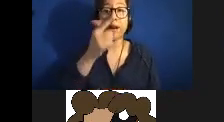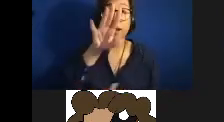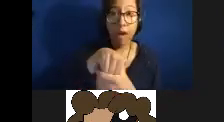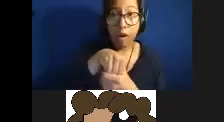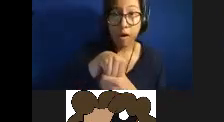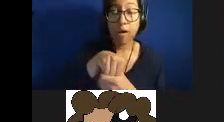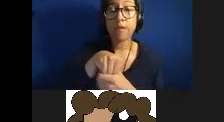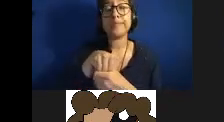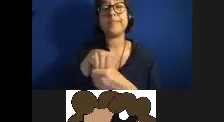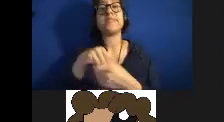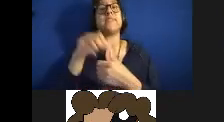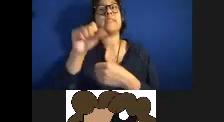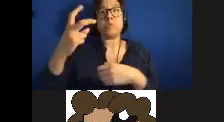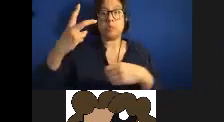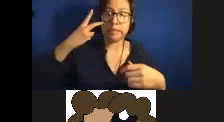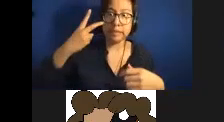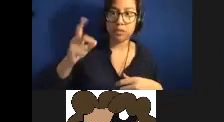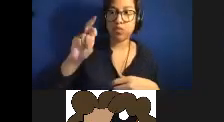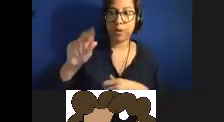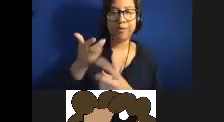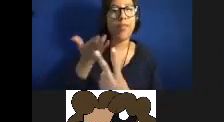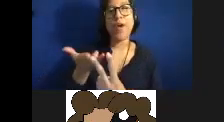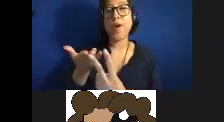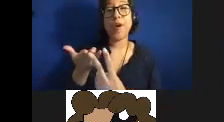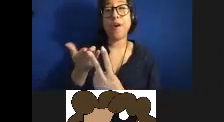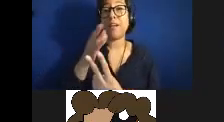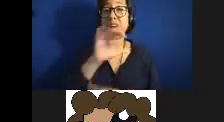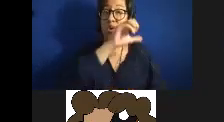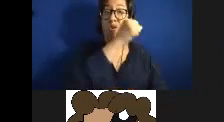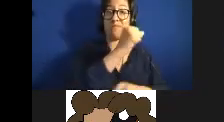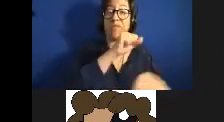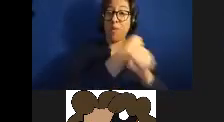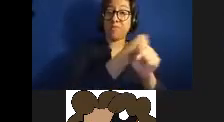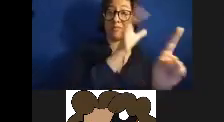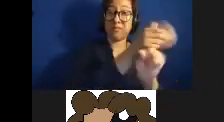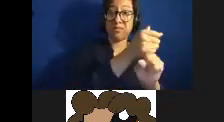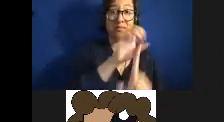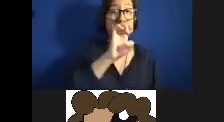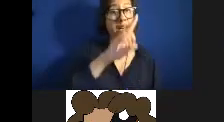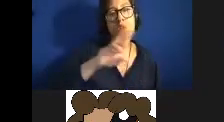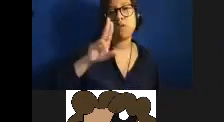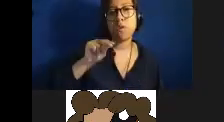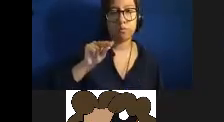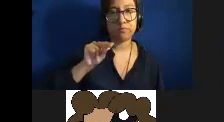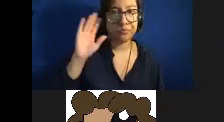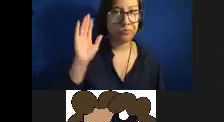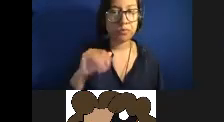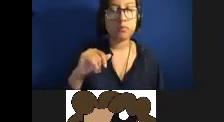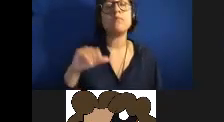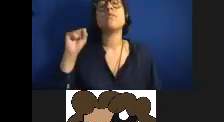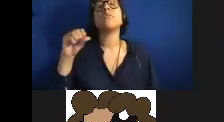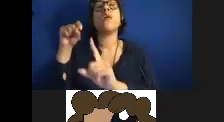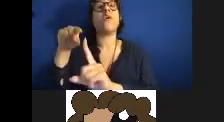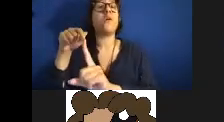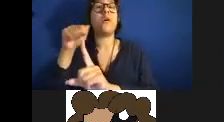drug paraphernalia in sight, like all this other stuff, didn't take him to jail. And if it weren't for political commentator Jasmine Canick down there raising hell in